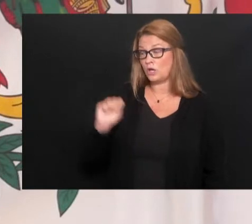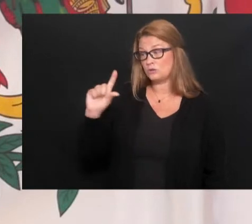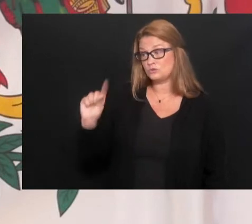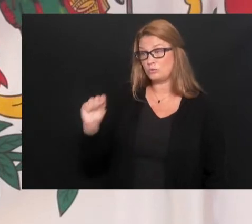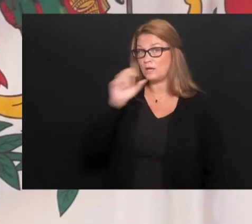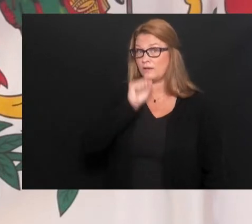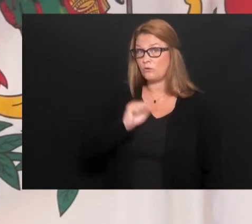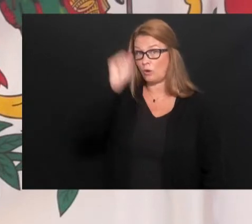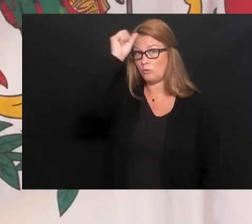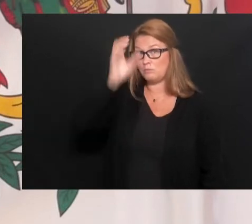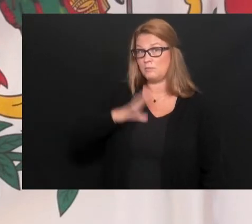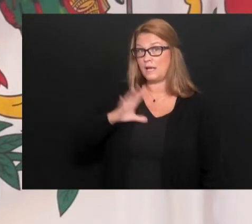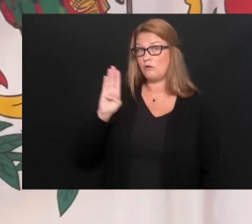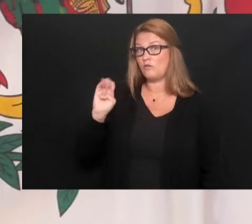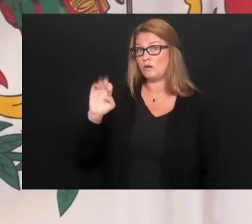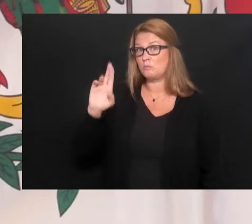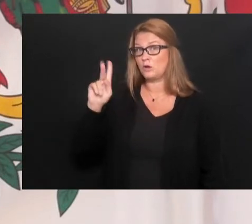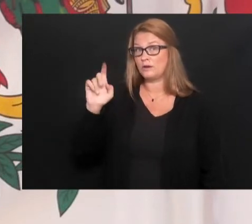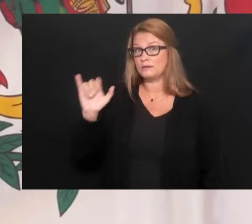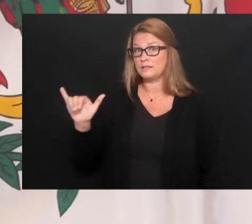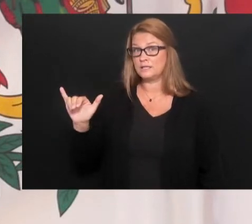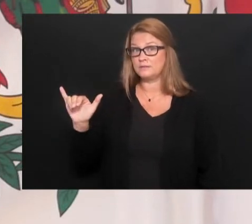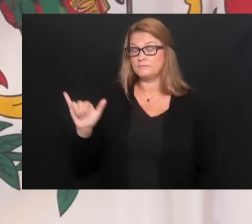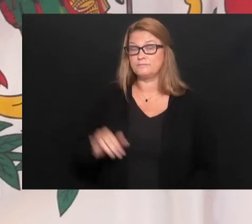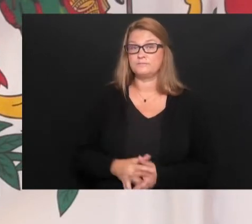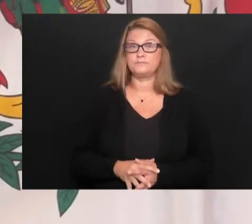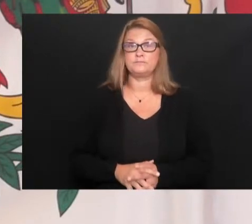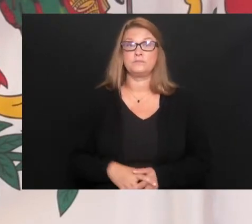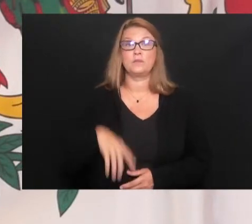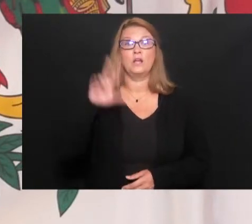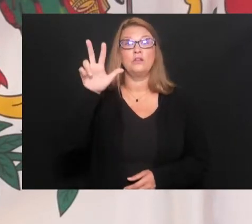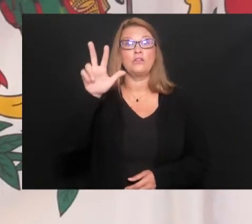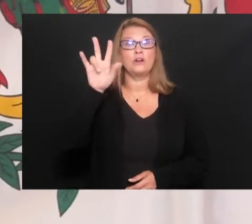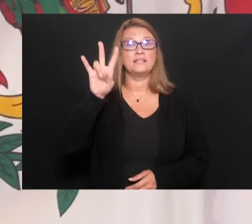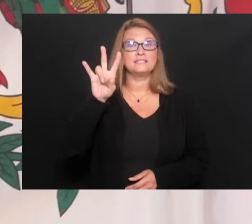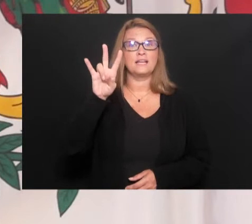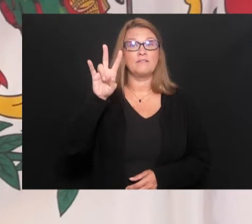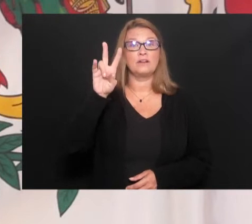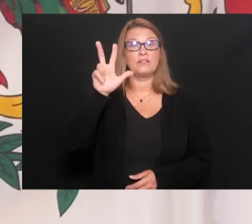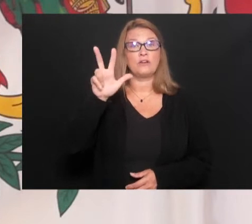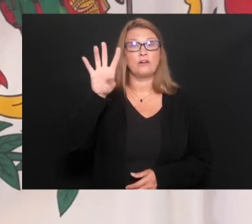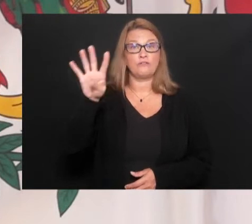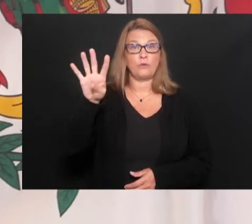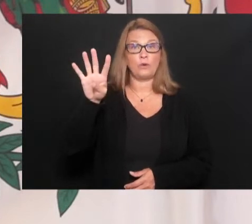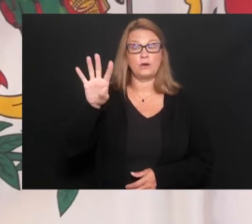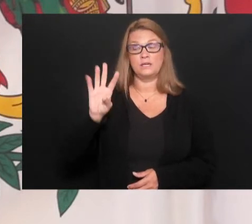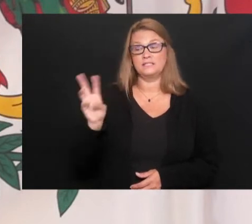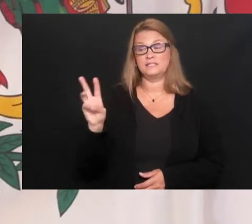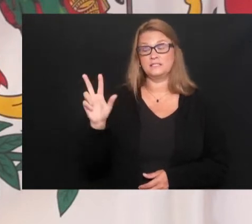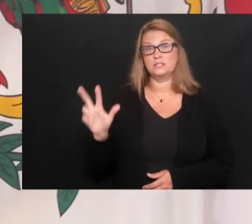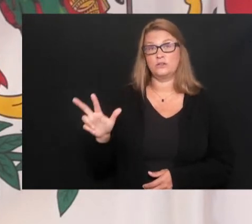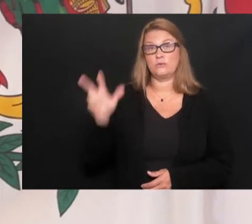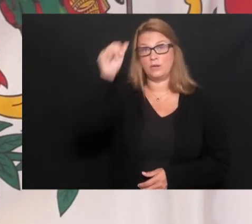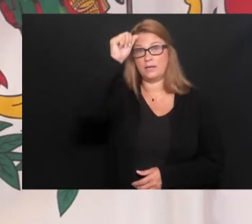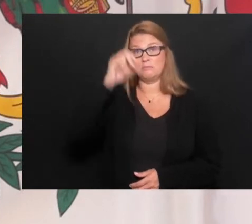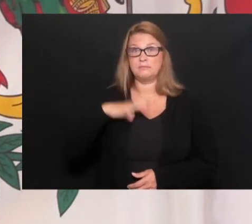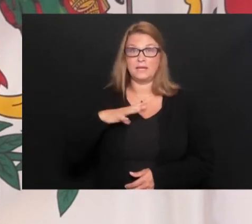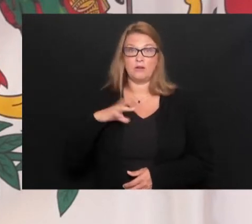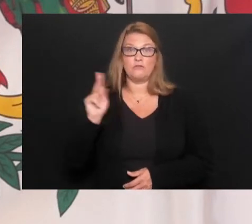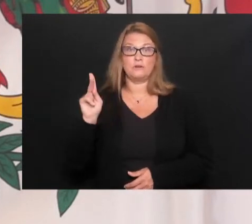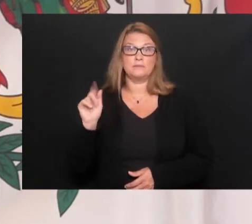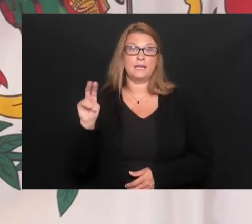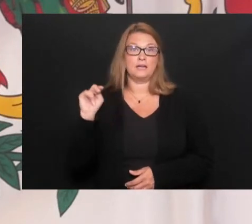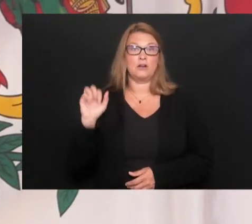20-year-old male from Berkeley County. The 3,734th death, a 63-year-old male from Kanawha County.